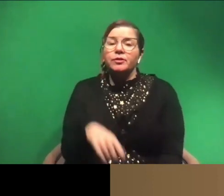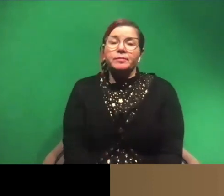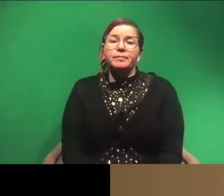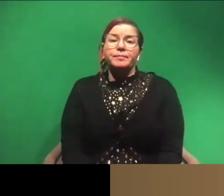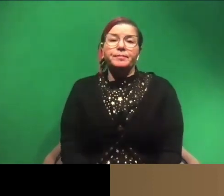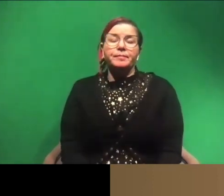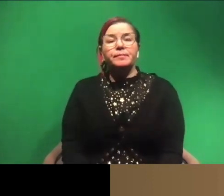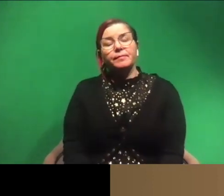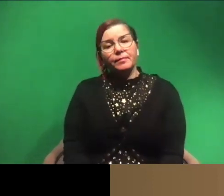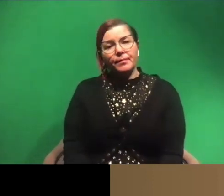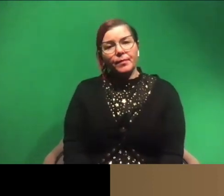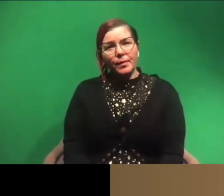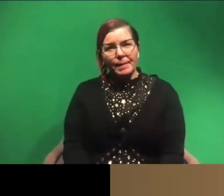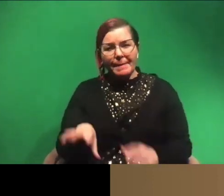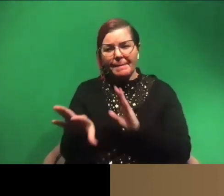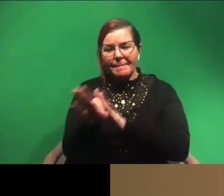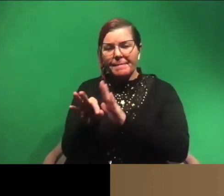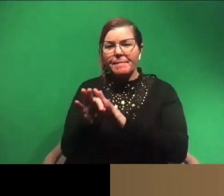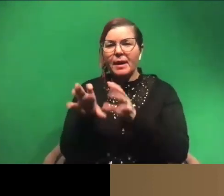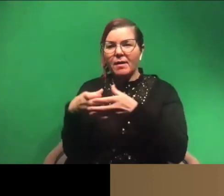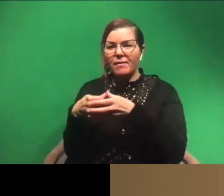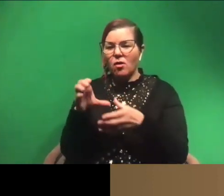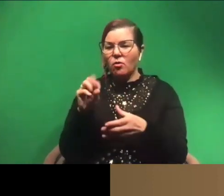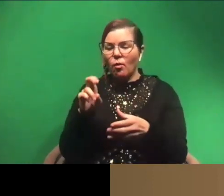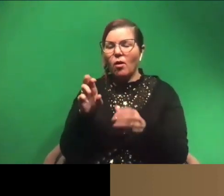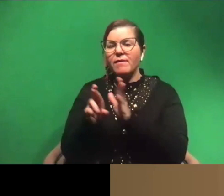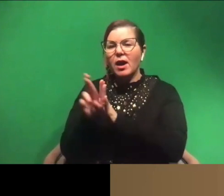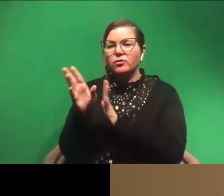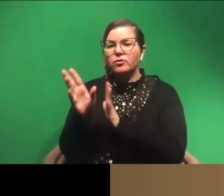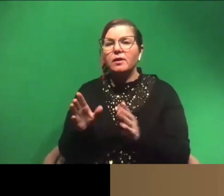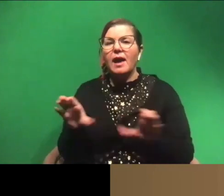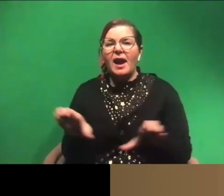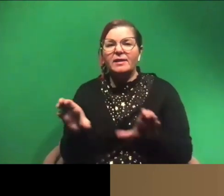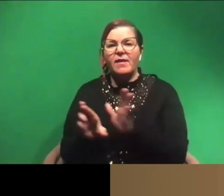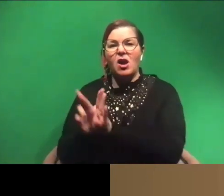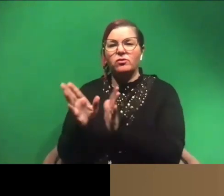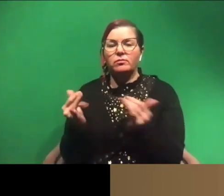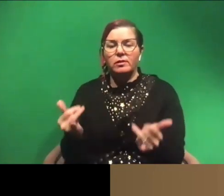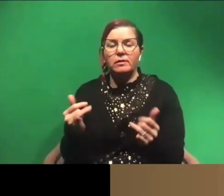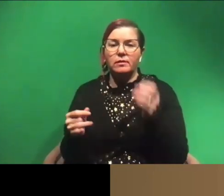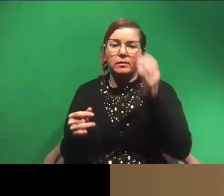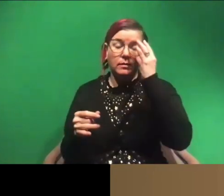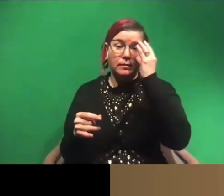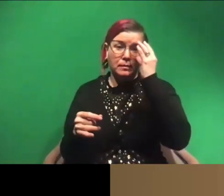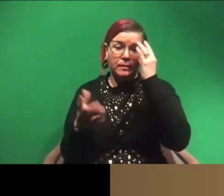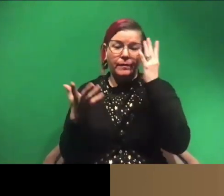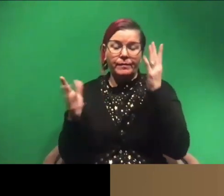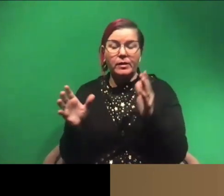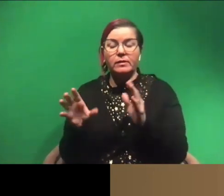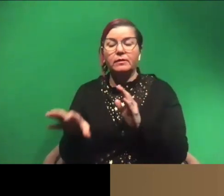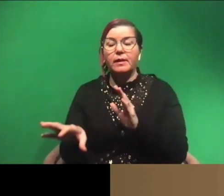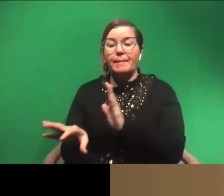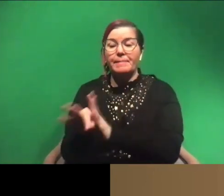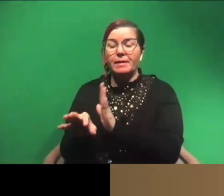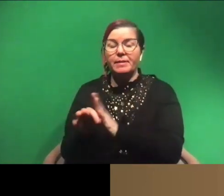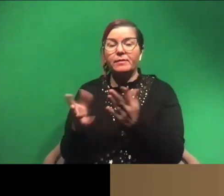So they pick from the astronaut corps. So these are all of the active astronauts, and after astronaut candidates finish